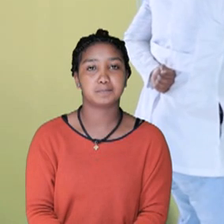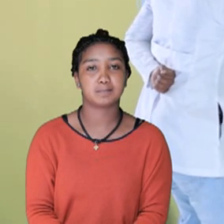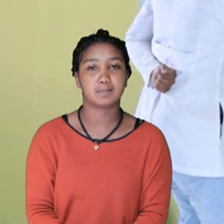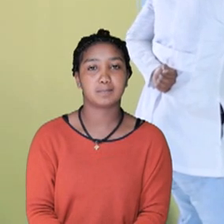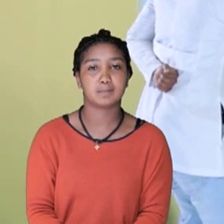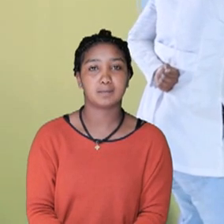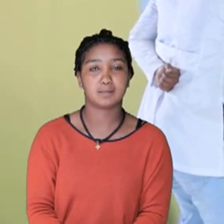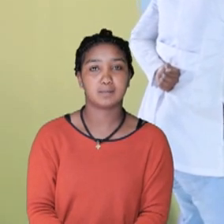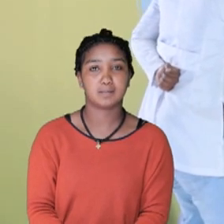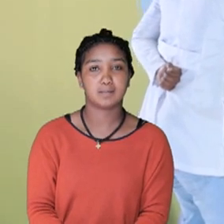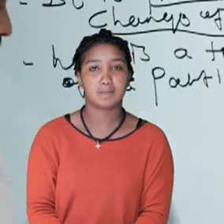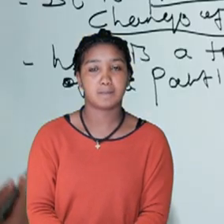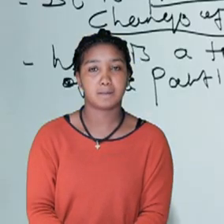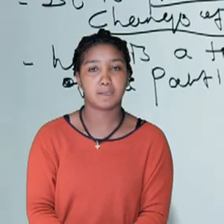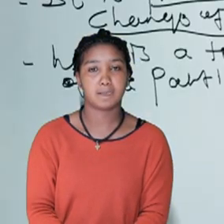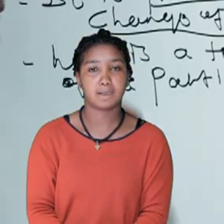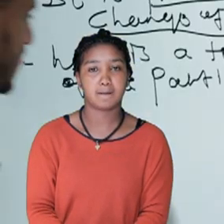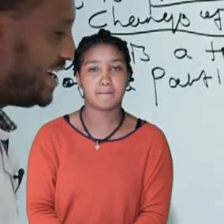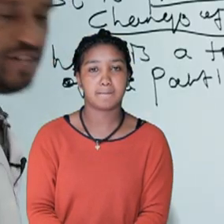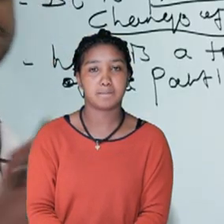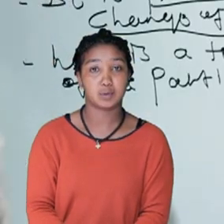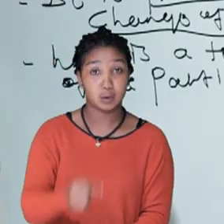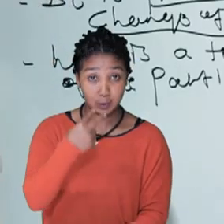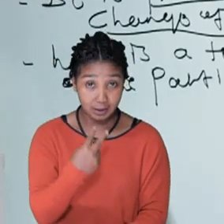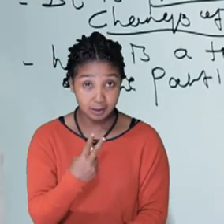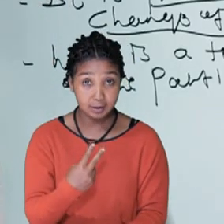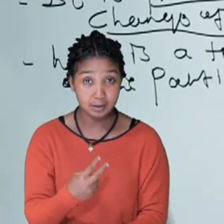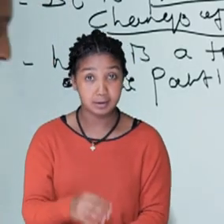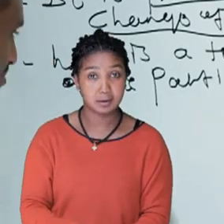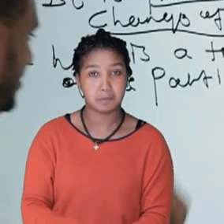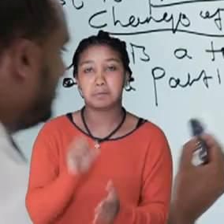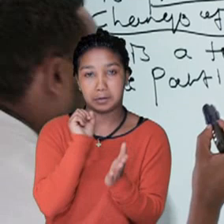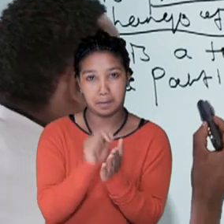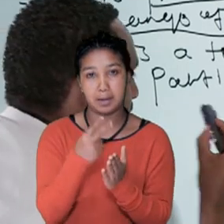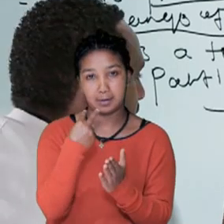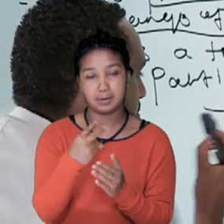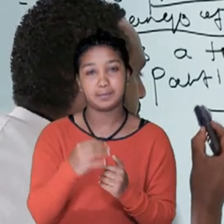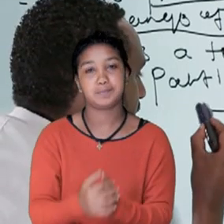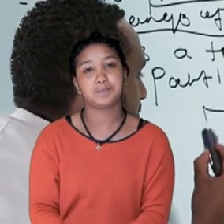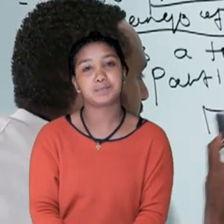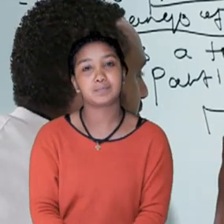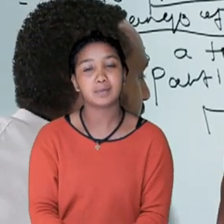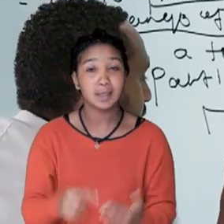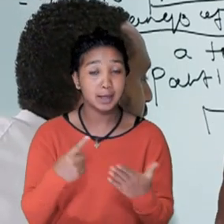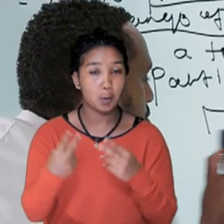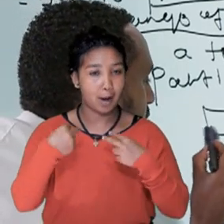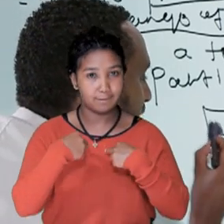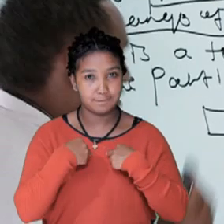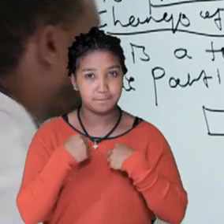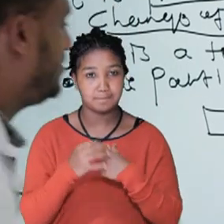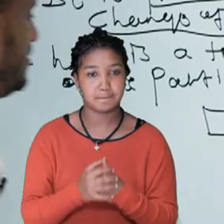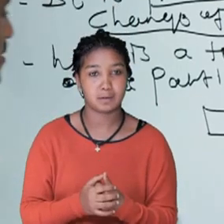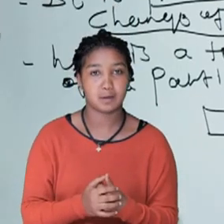a particles. You see, let me see by example, simple example. Here we have